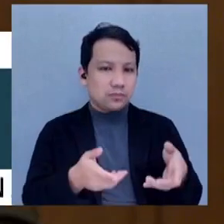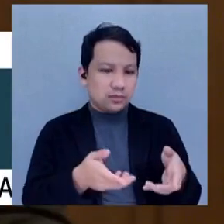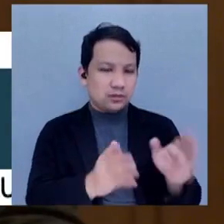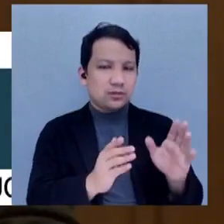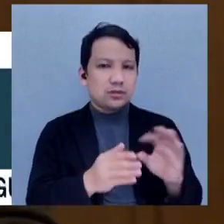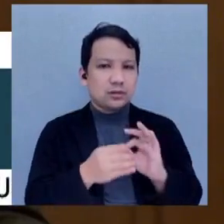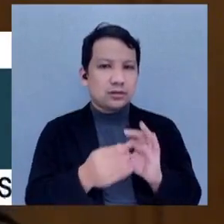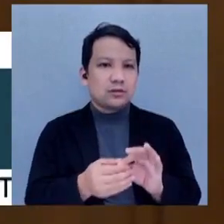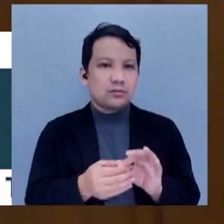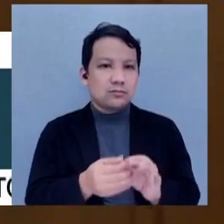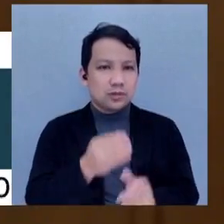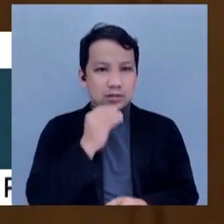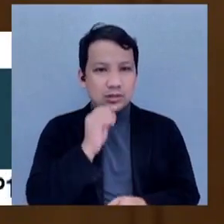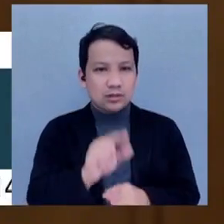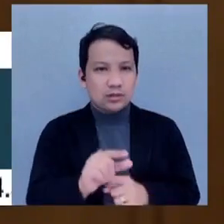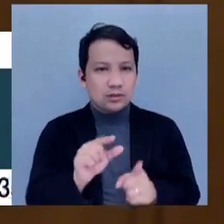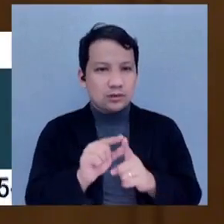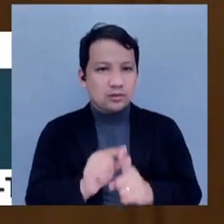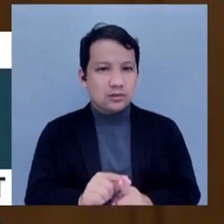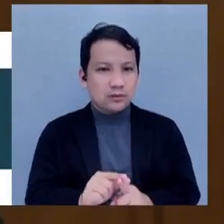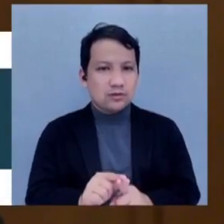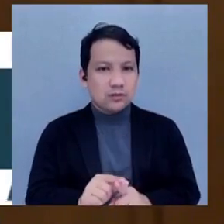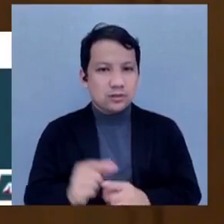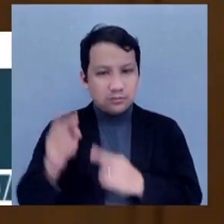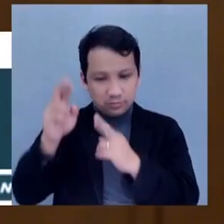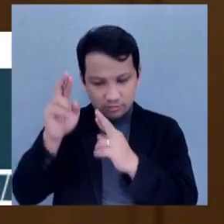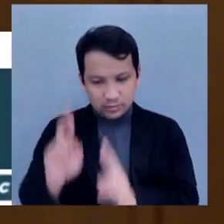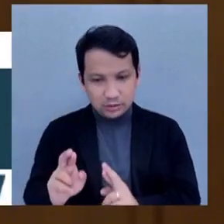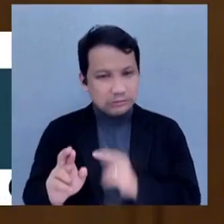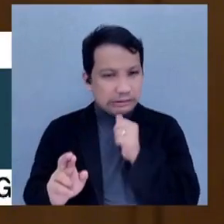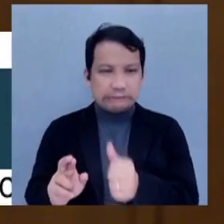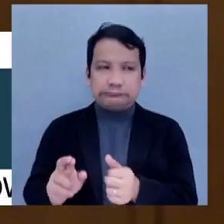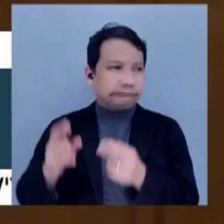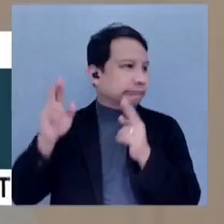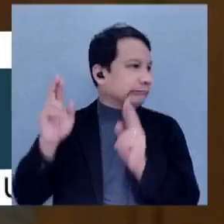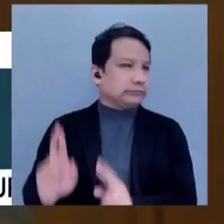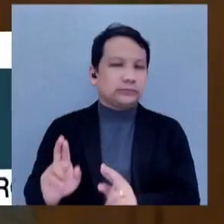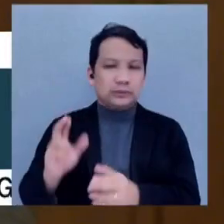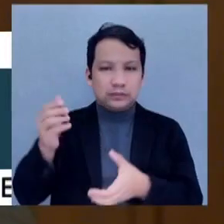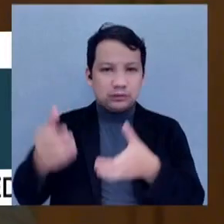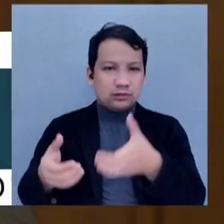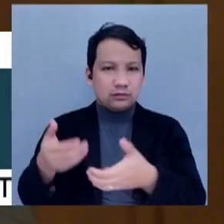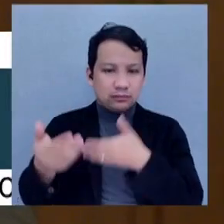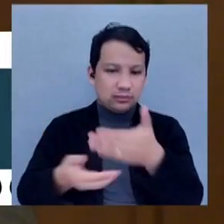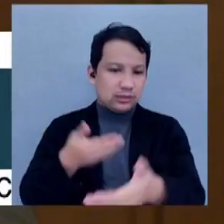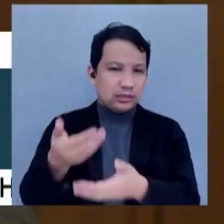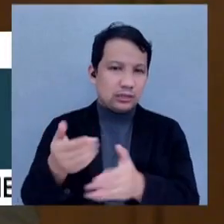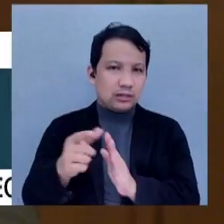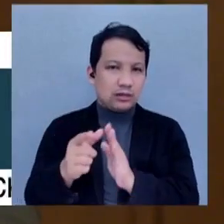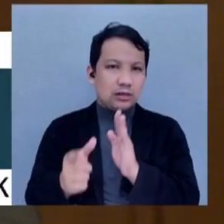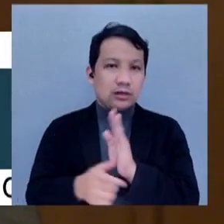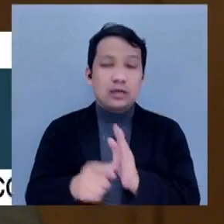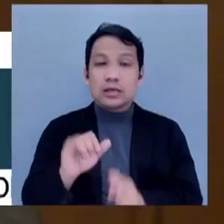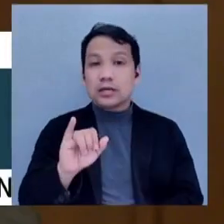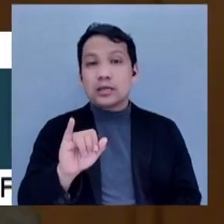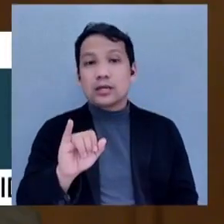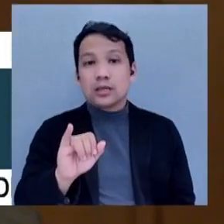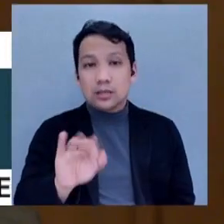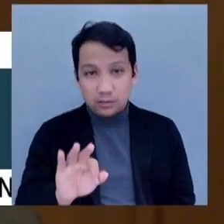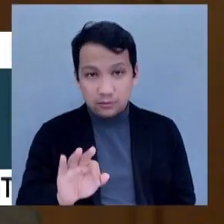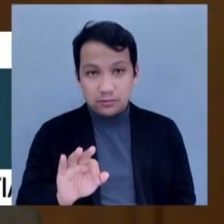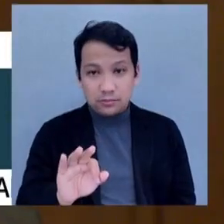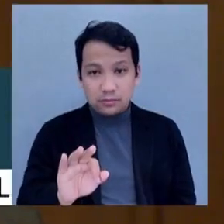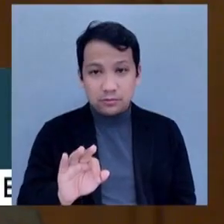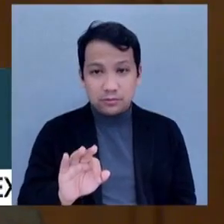salita at ito po ay pamabastos sa korte. Sa proseso po ng batas. When somebody aids and abets a